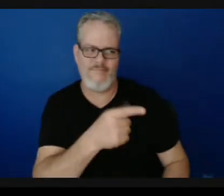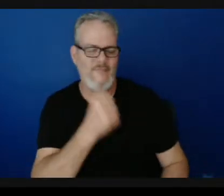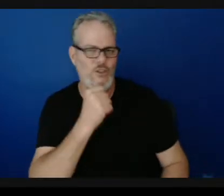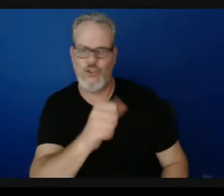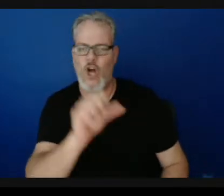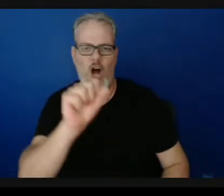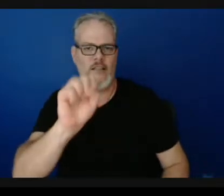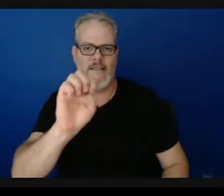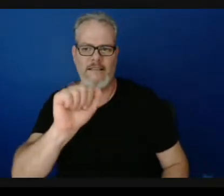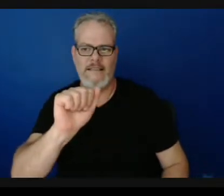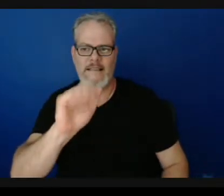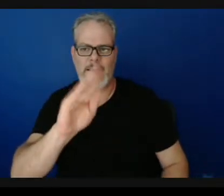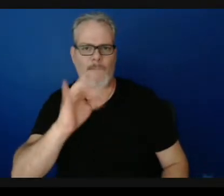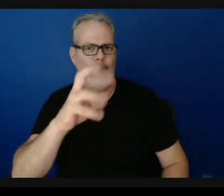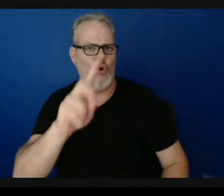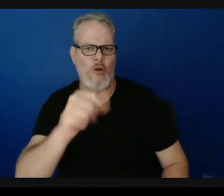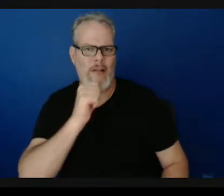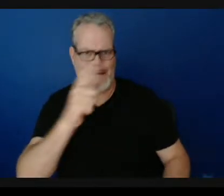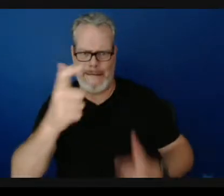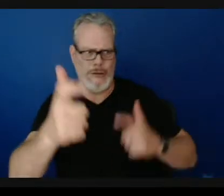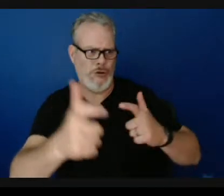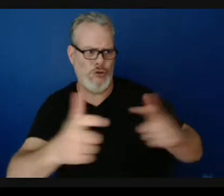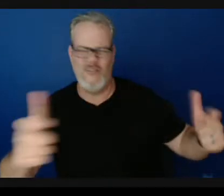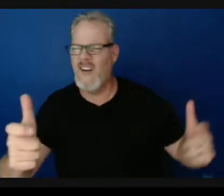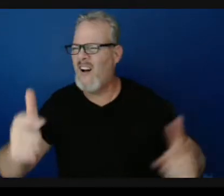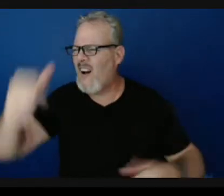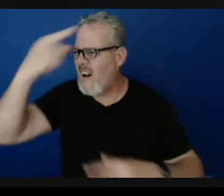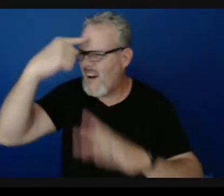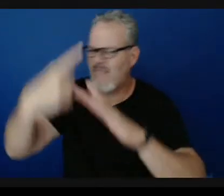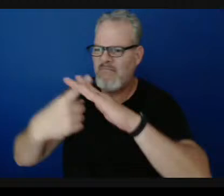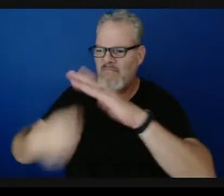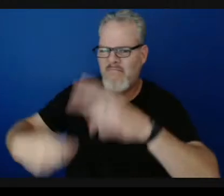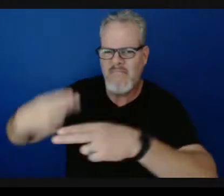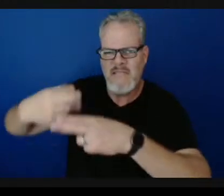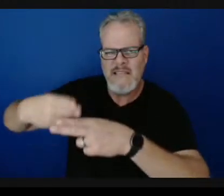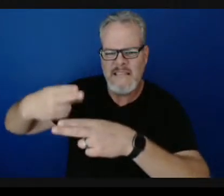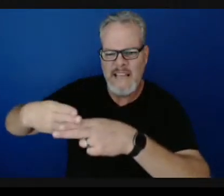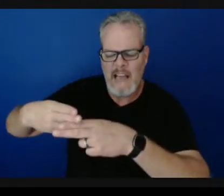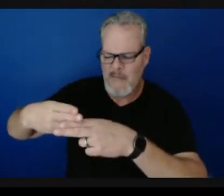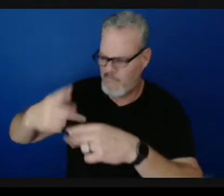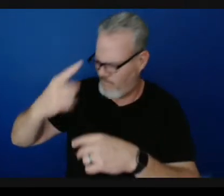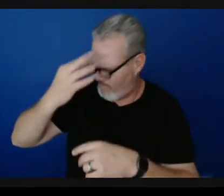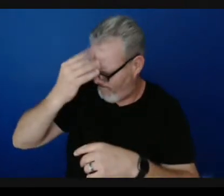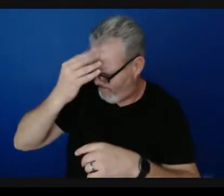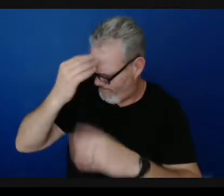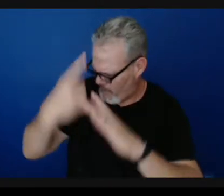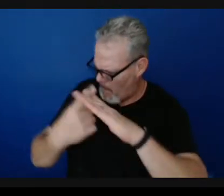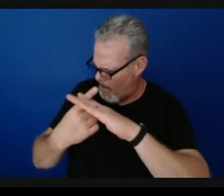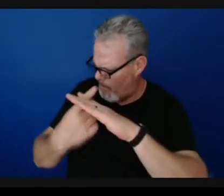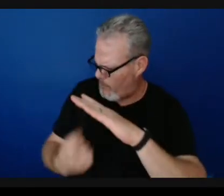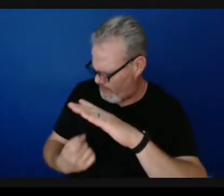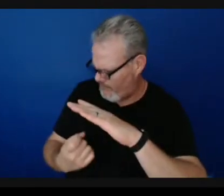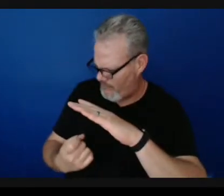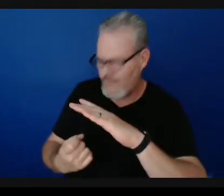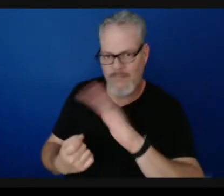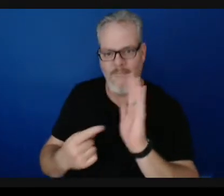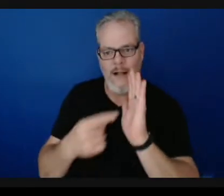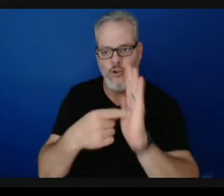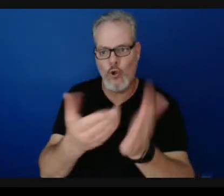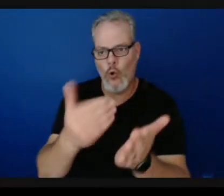seabird. Look how big that is. Yeah, but I'm trying to remember the name of it though. It's going to come up in a minute. Well, I'm going to show you again. There it